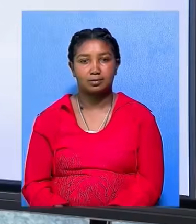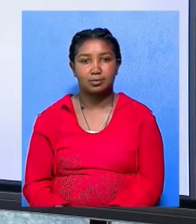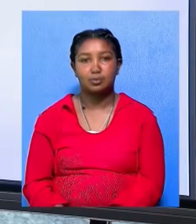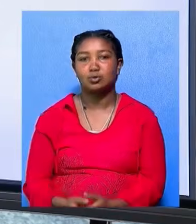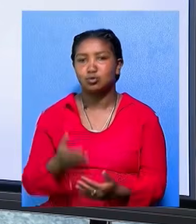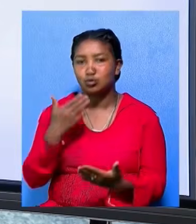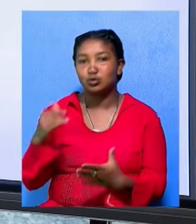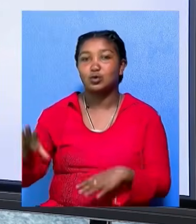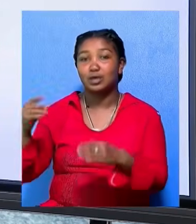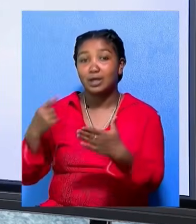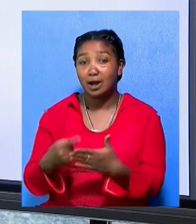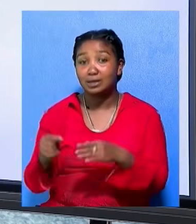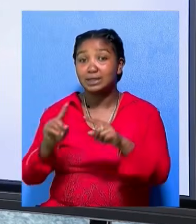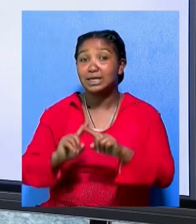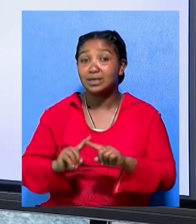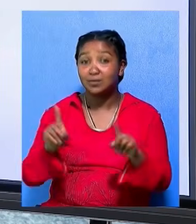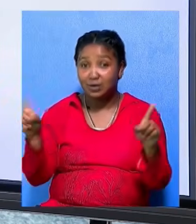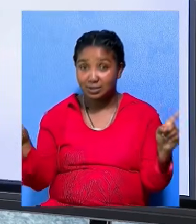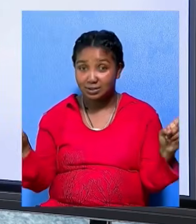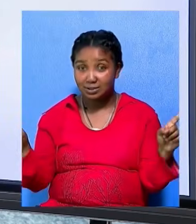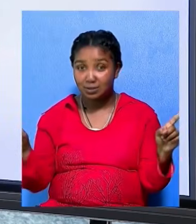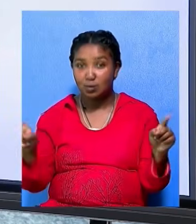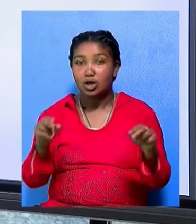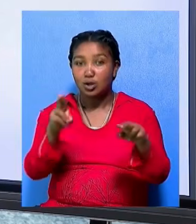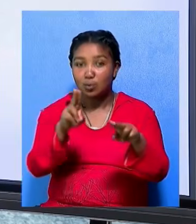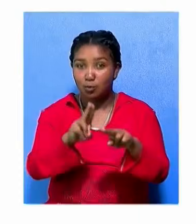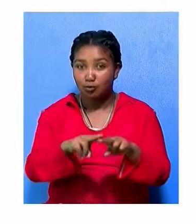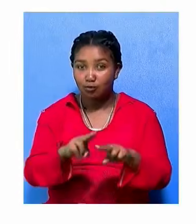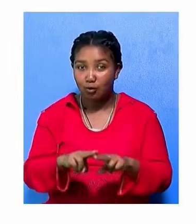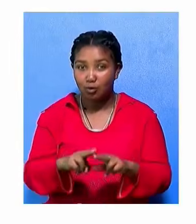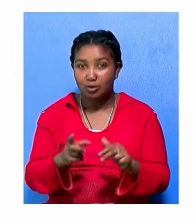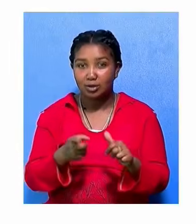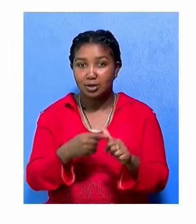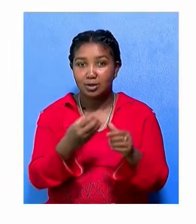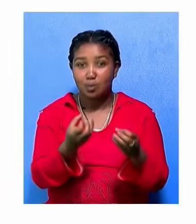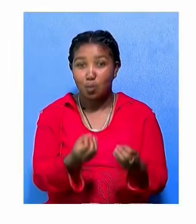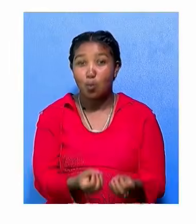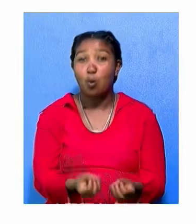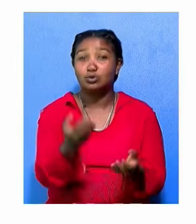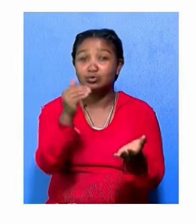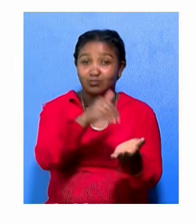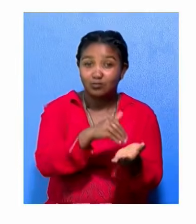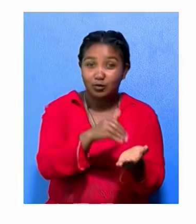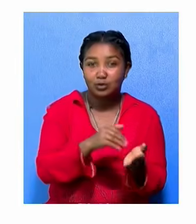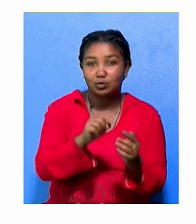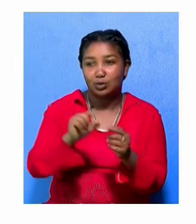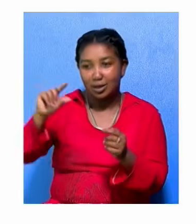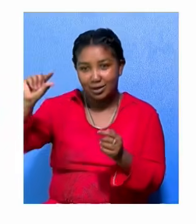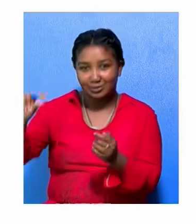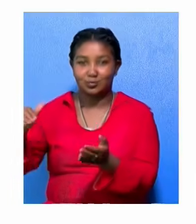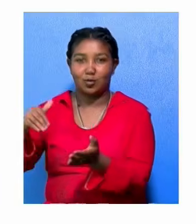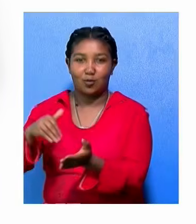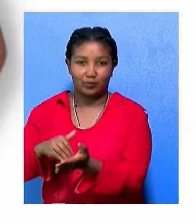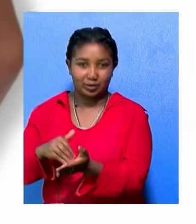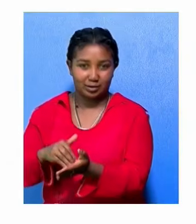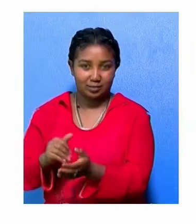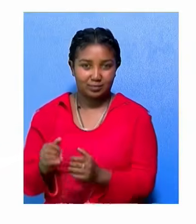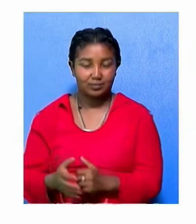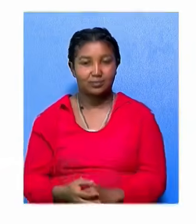Good students, here are the difference when we put them from most often to the least often.